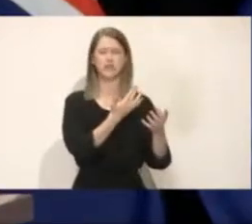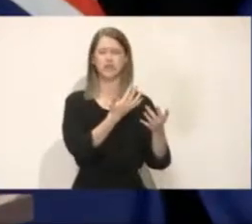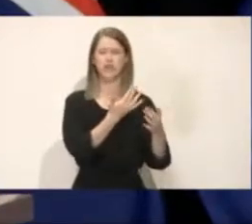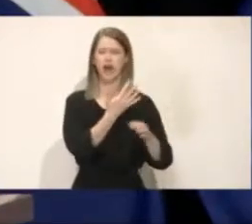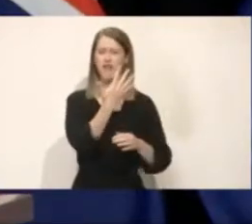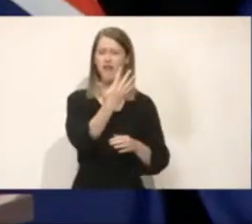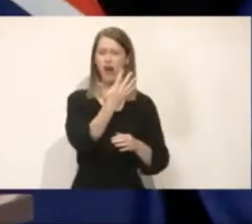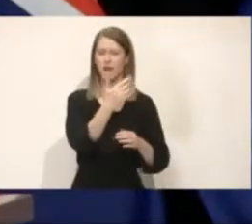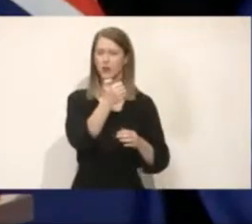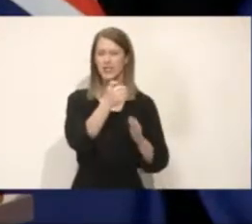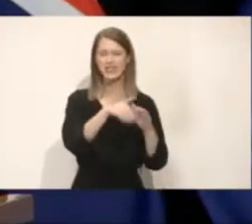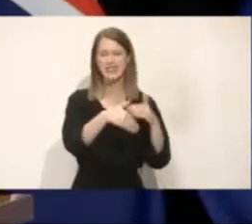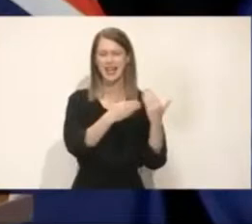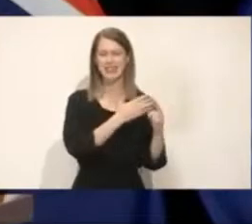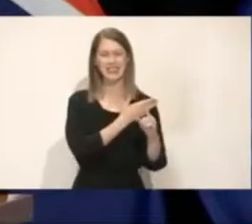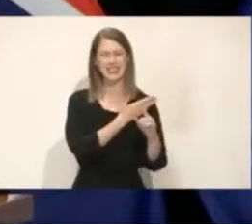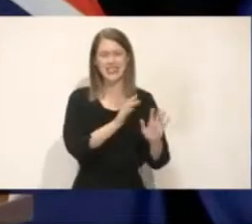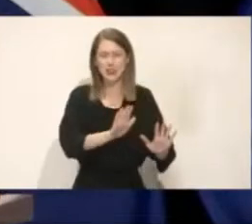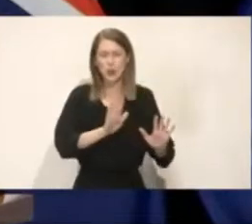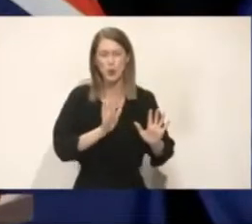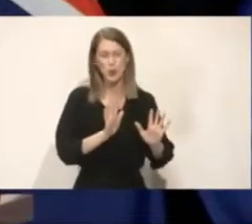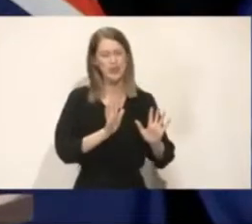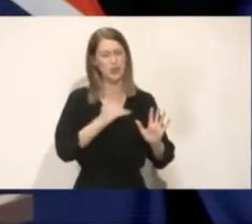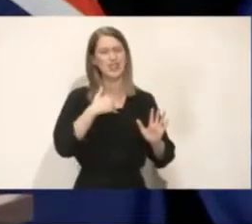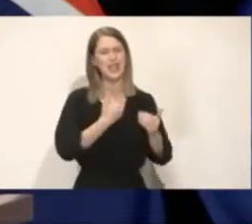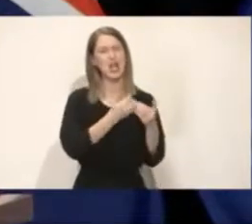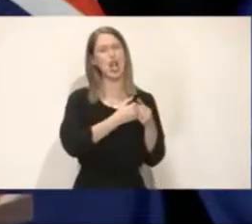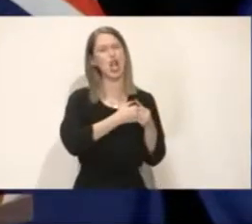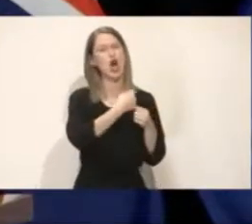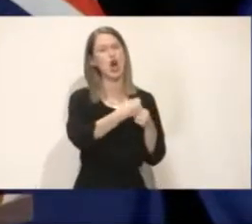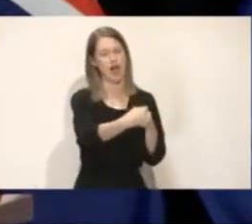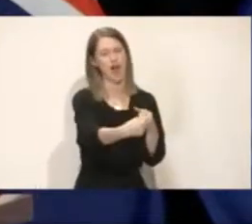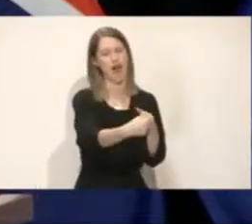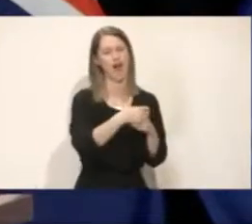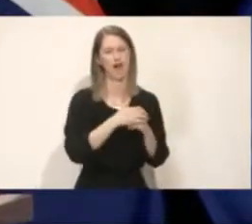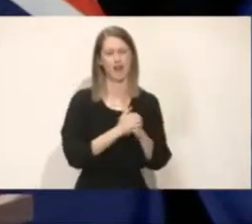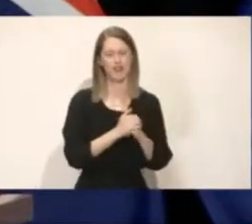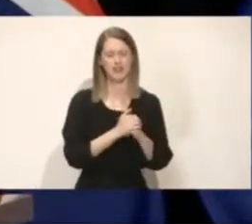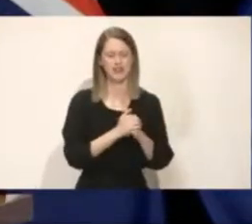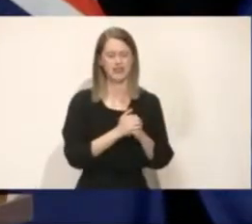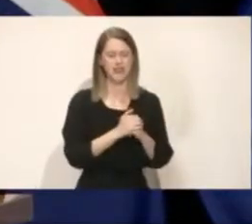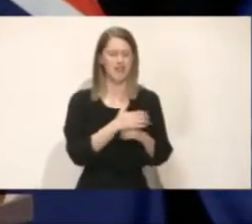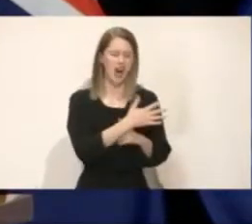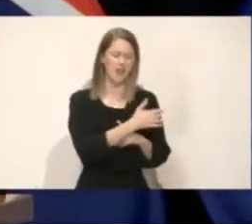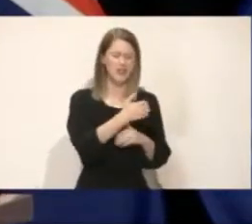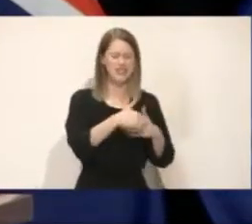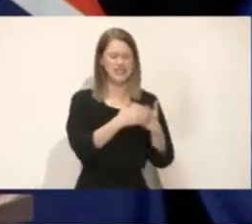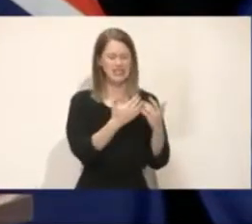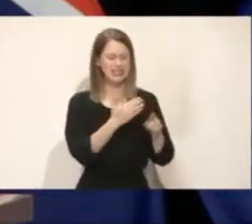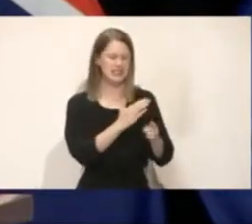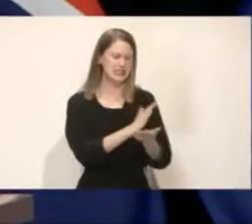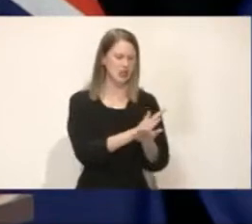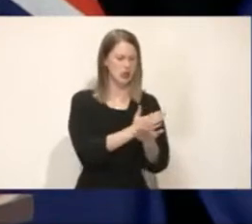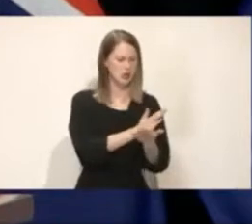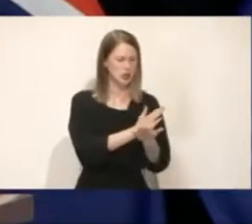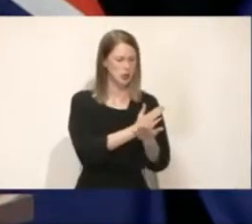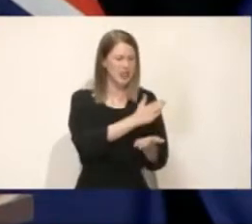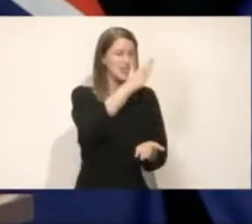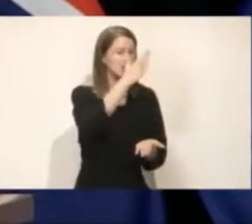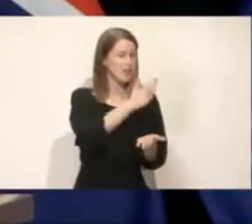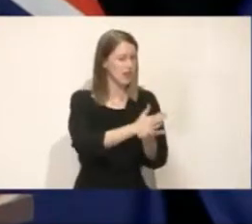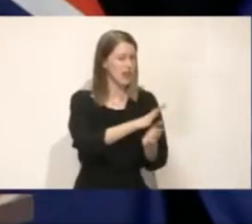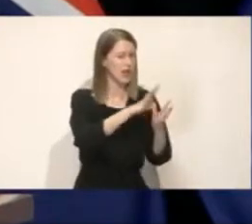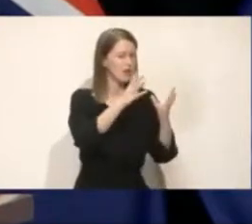roughly 5-6 days, that really isn't enough time for us to really be sure that we have got